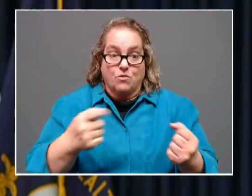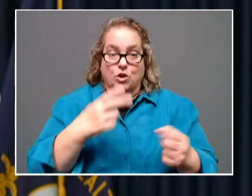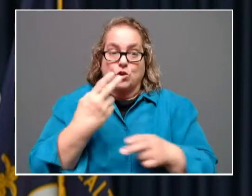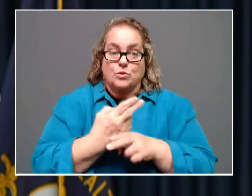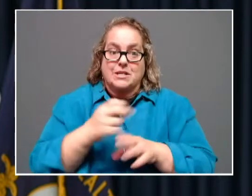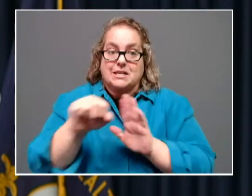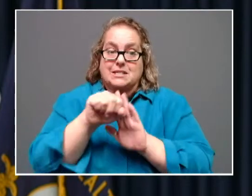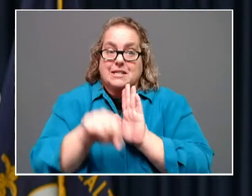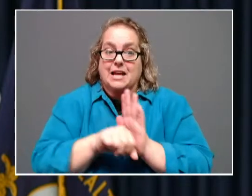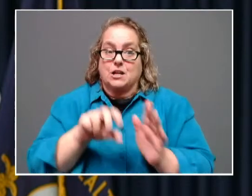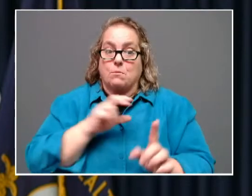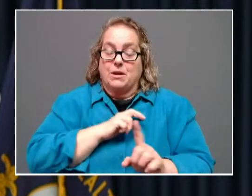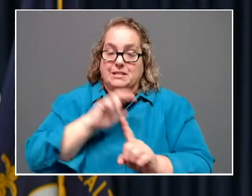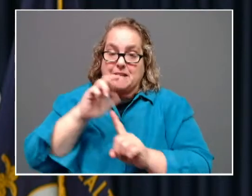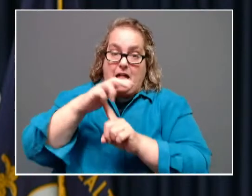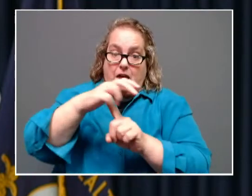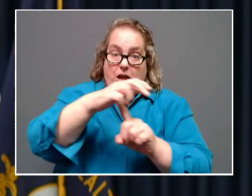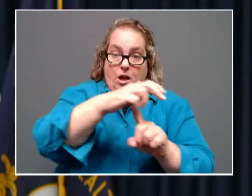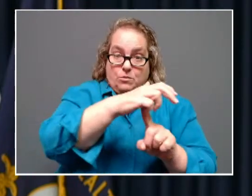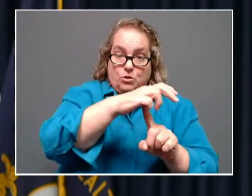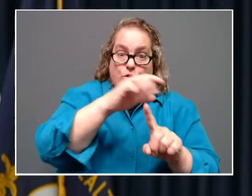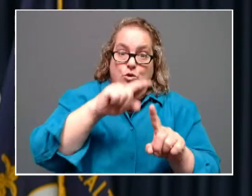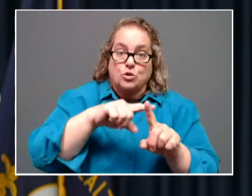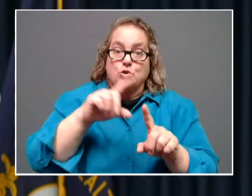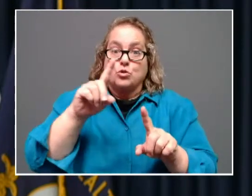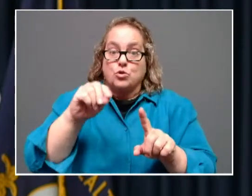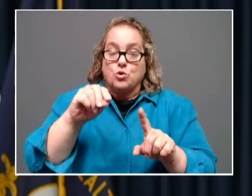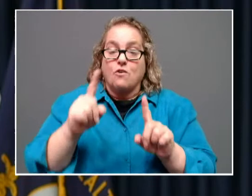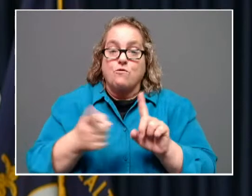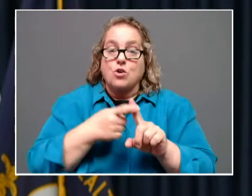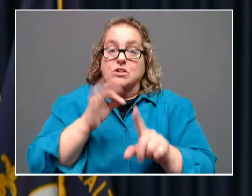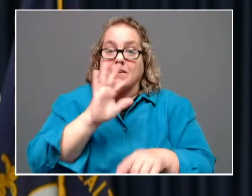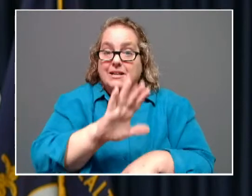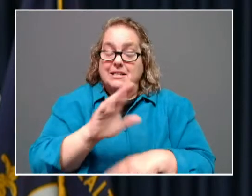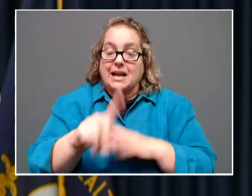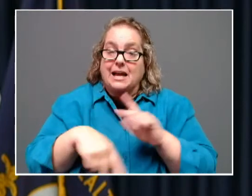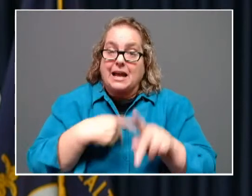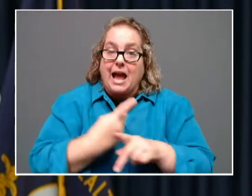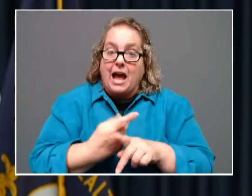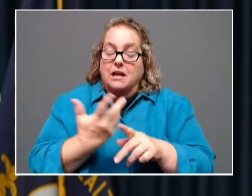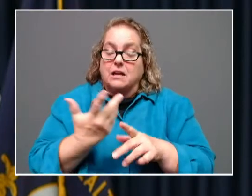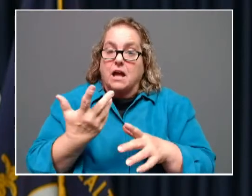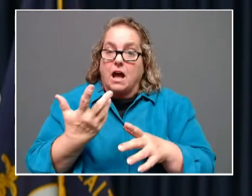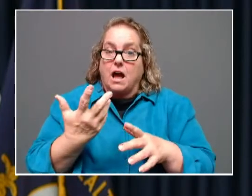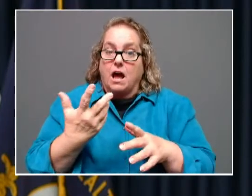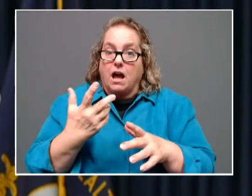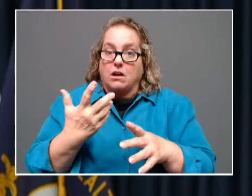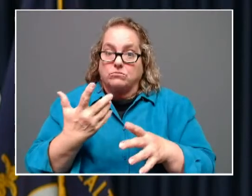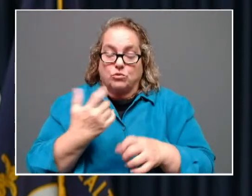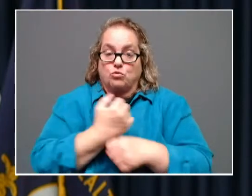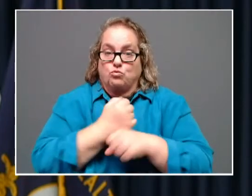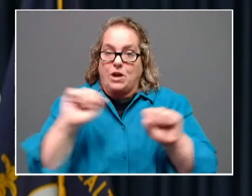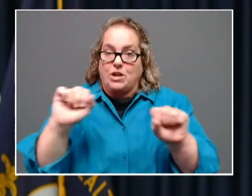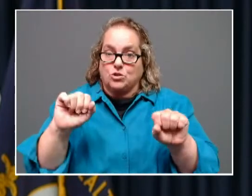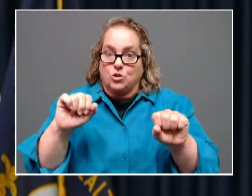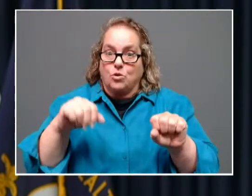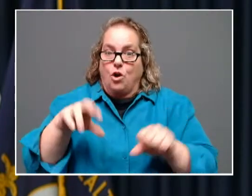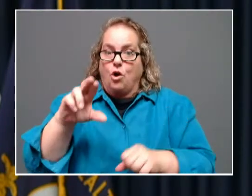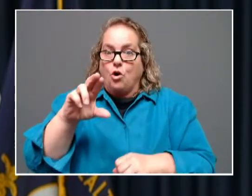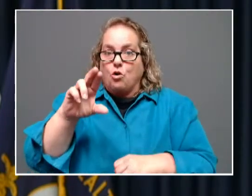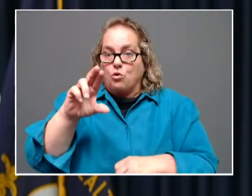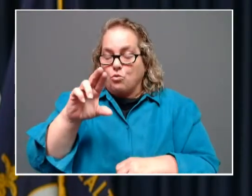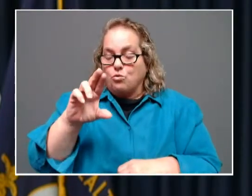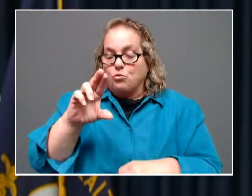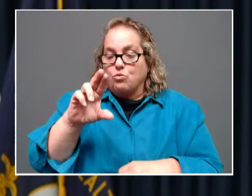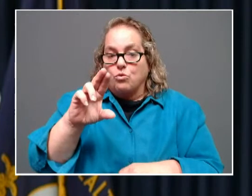perform a first-of-its-kind rescue in the Red River Gorge on Tuesday. So around 10:30 Monday night on April